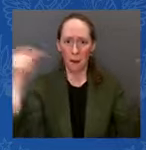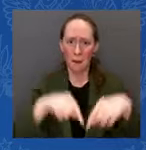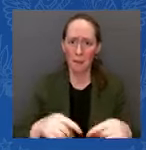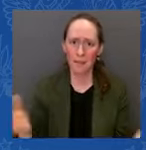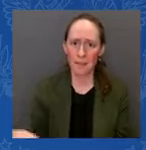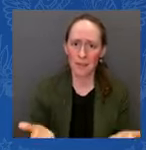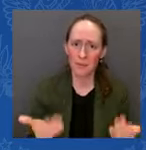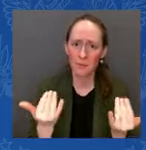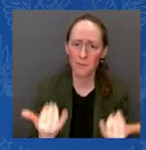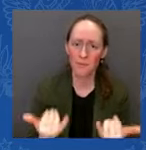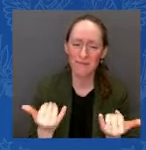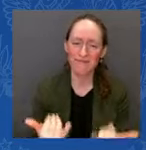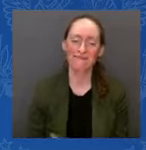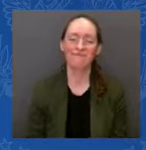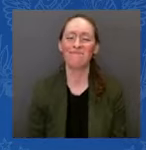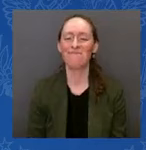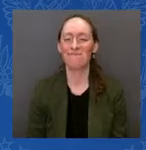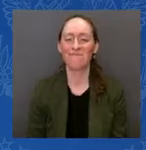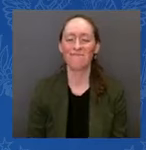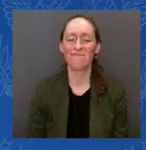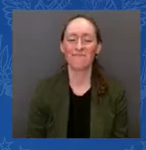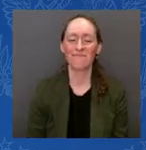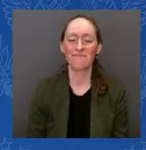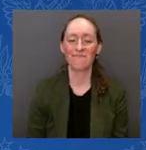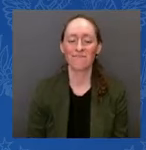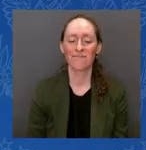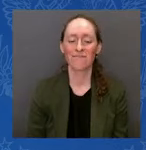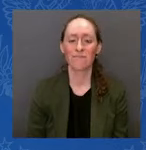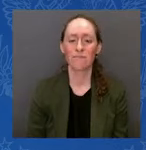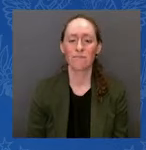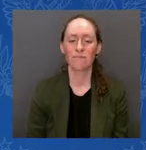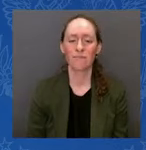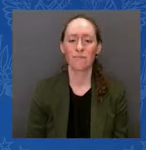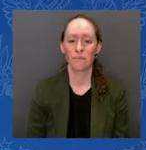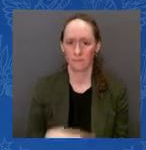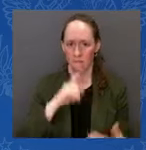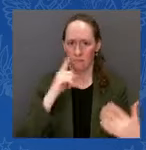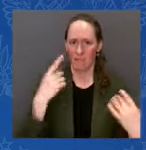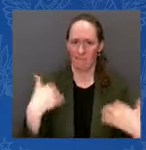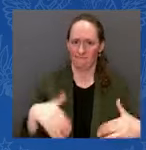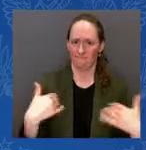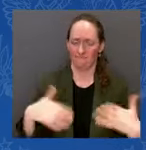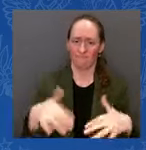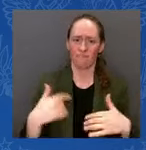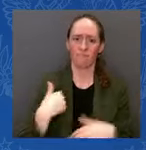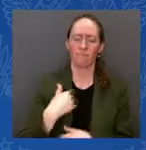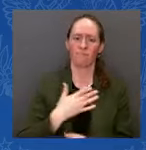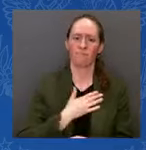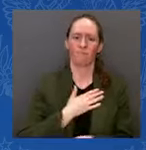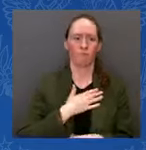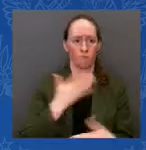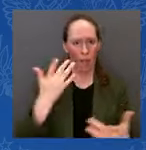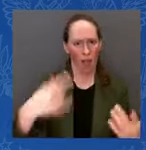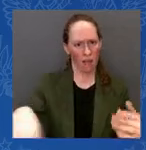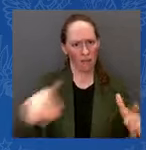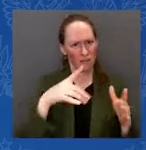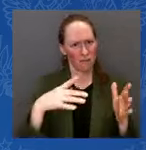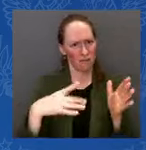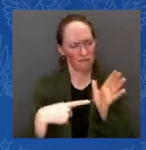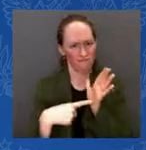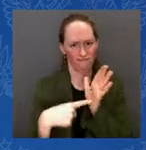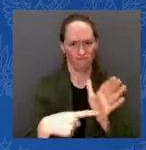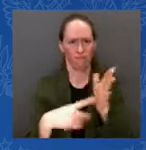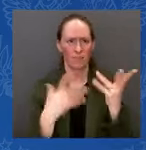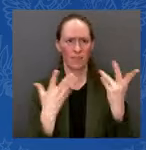You are a testament to the strong and deep support for this partnership across the United States. Australia